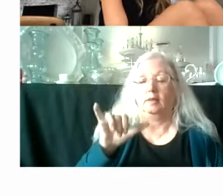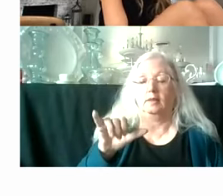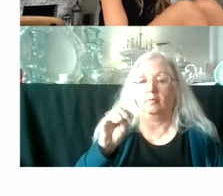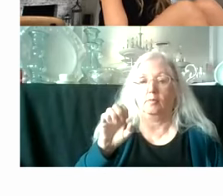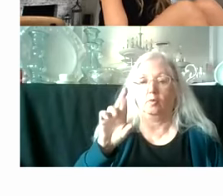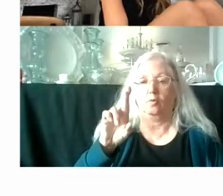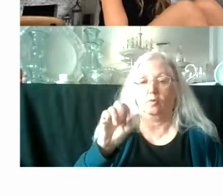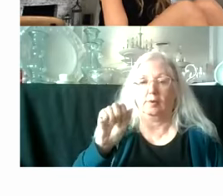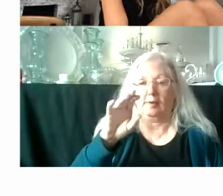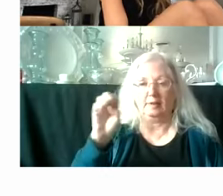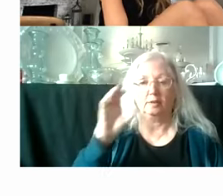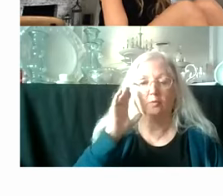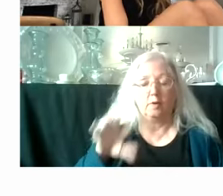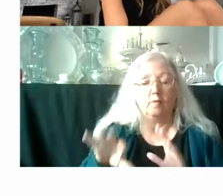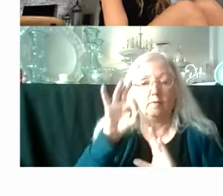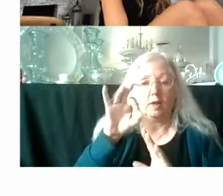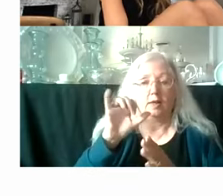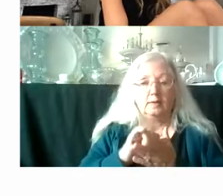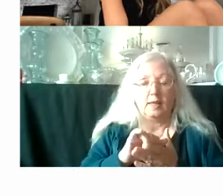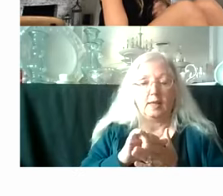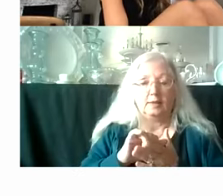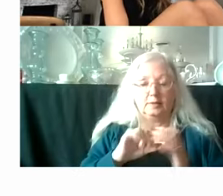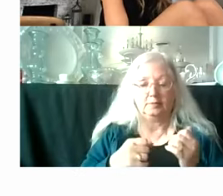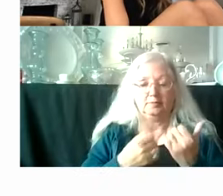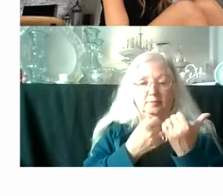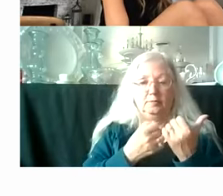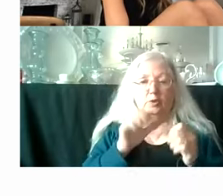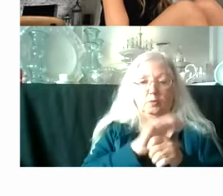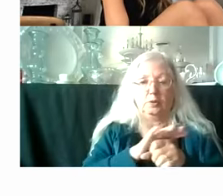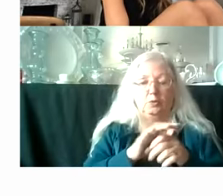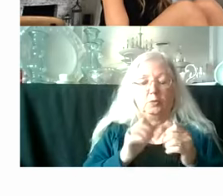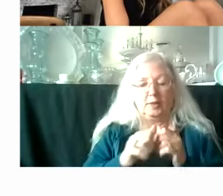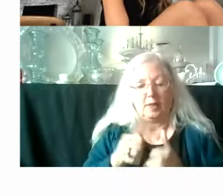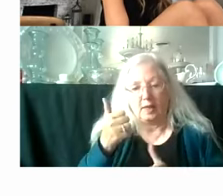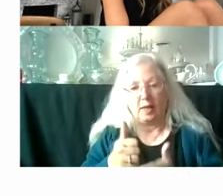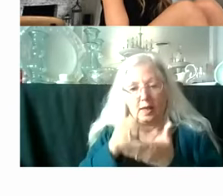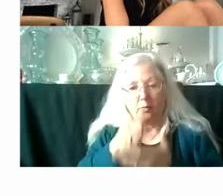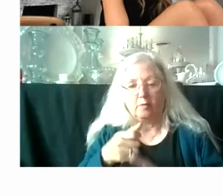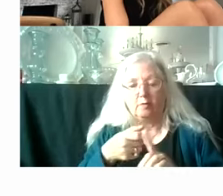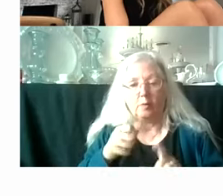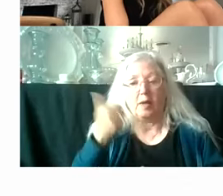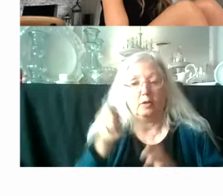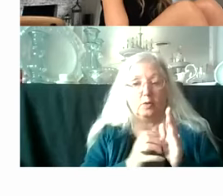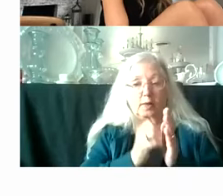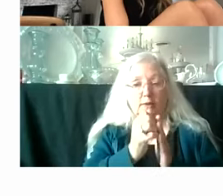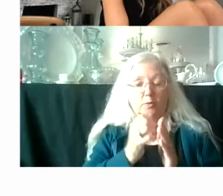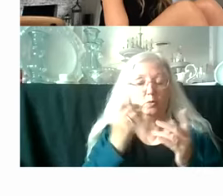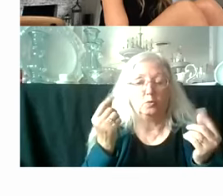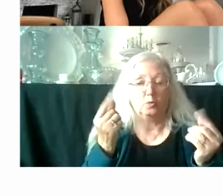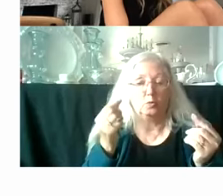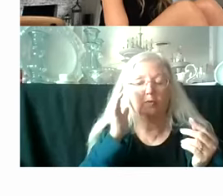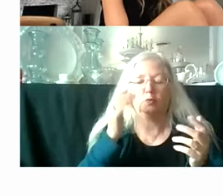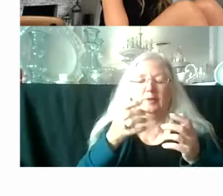region. And when it finds this promoter region with the help of other enzymes, it is going to separate those